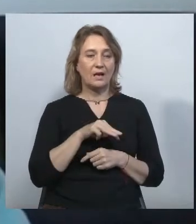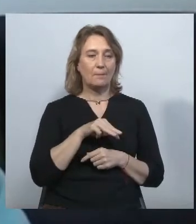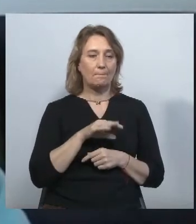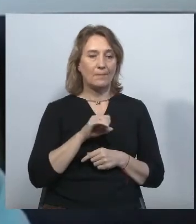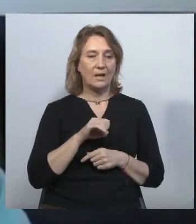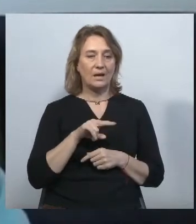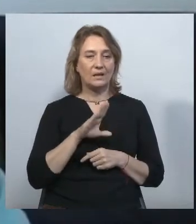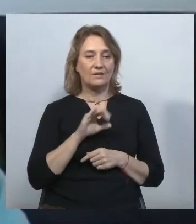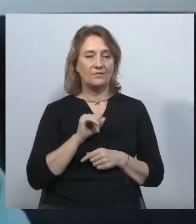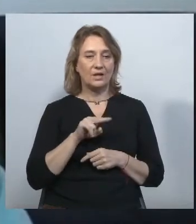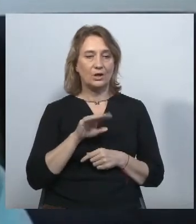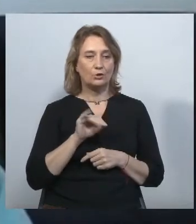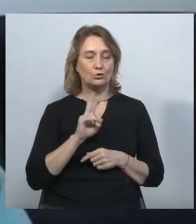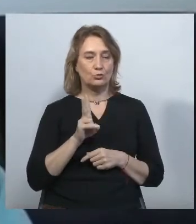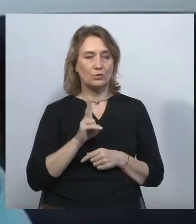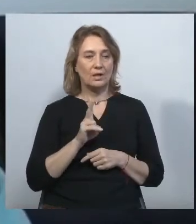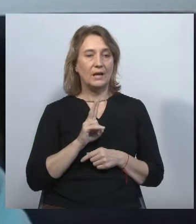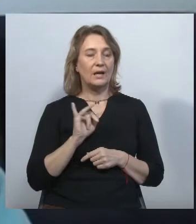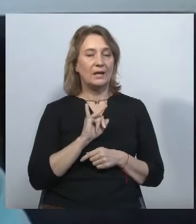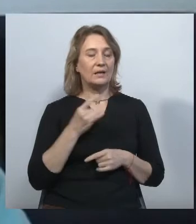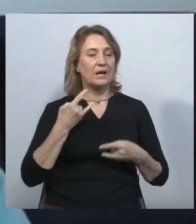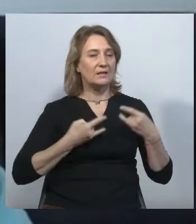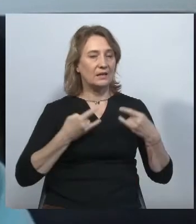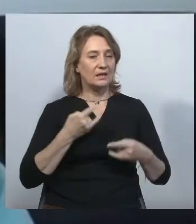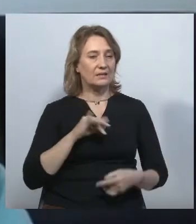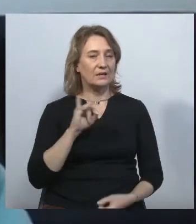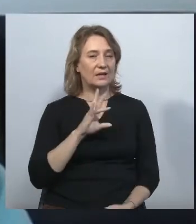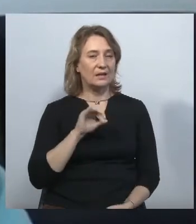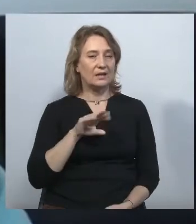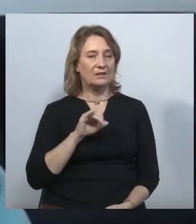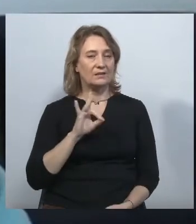Medvedchuk or the Inter-channel,